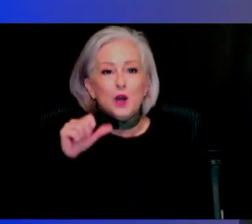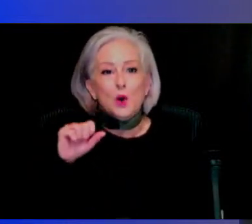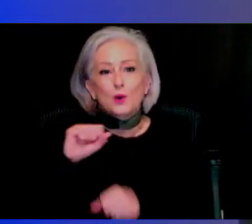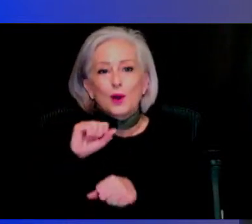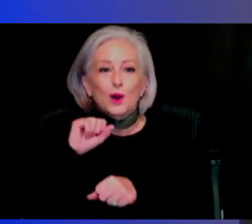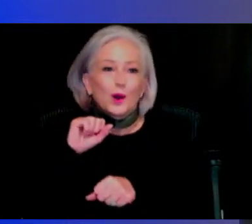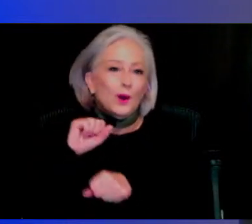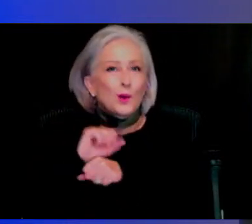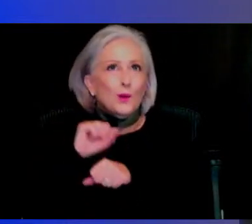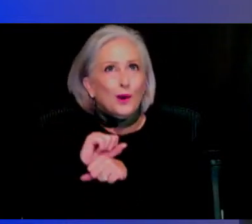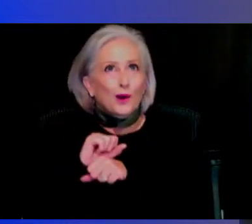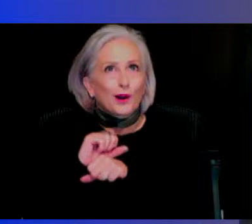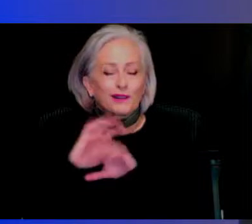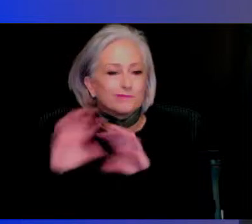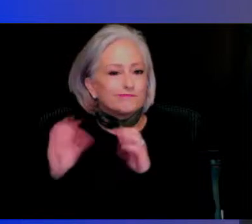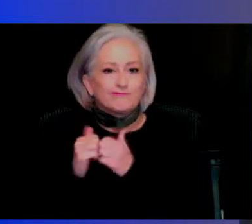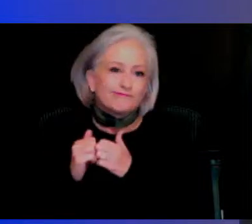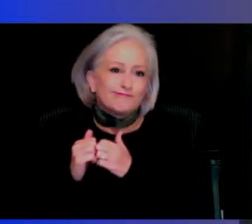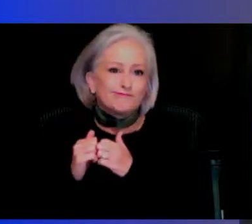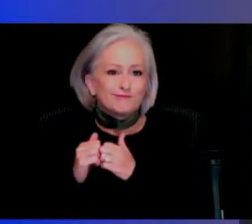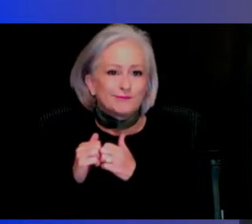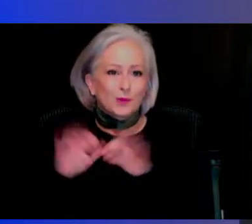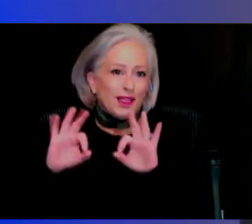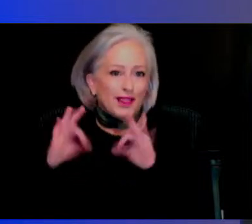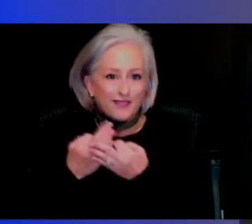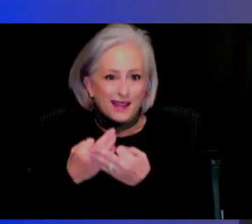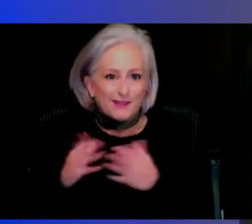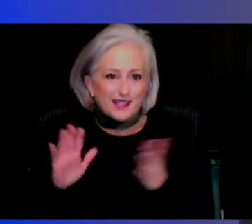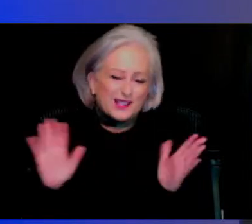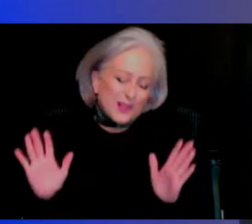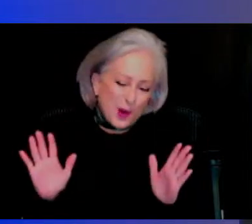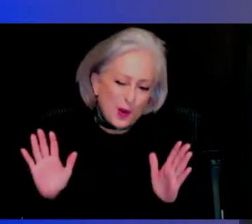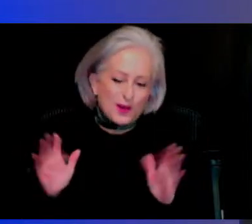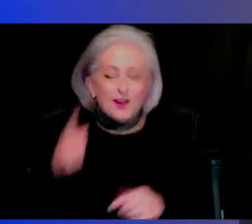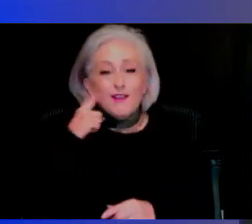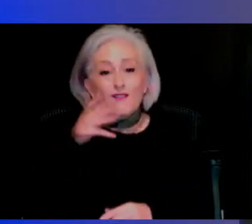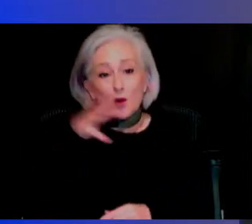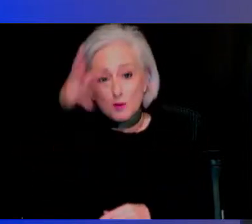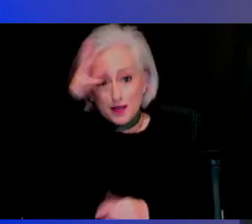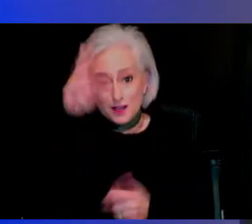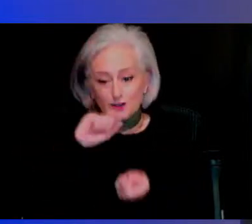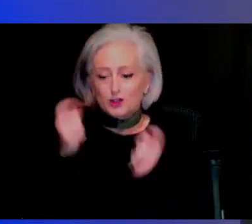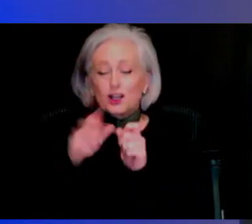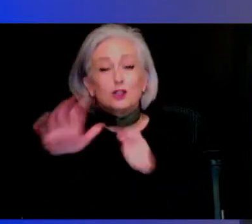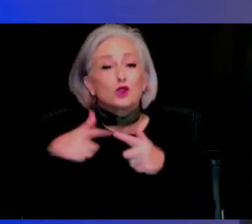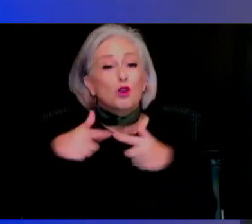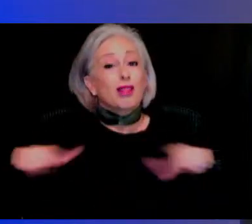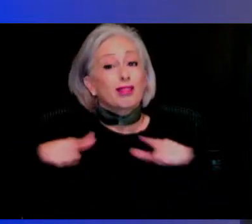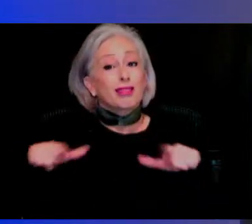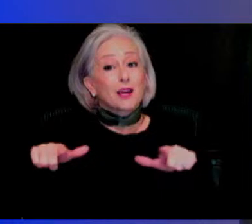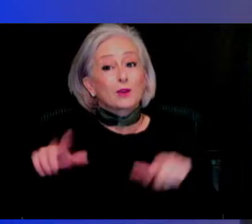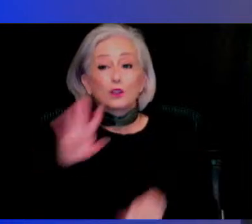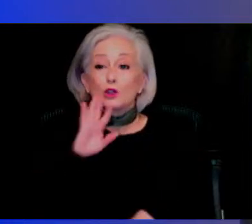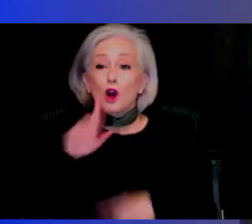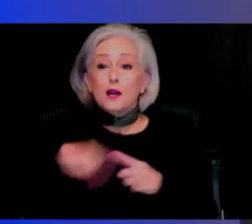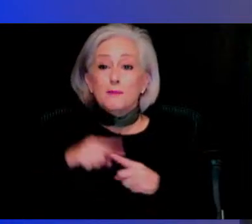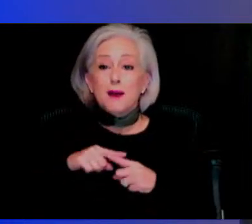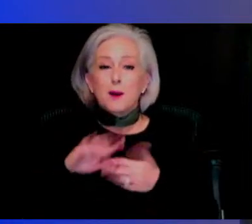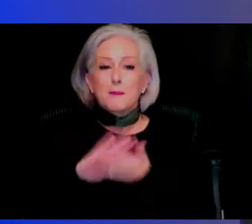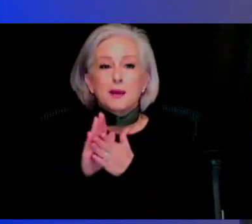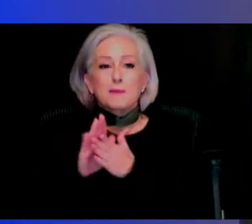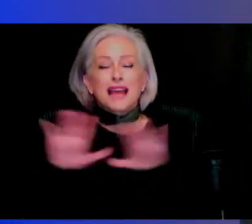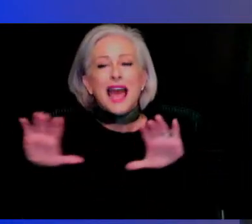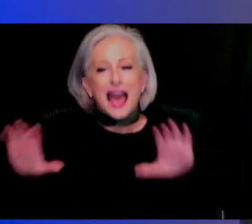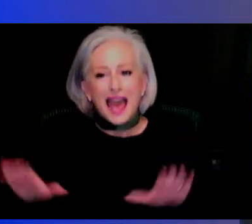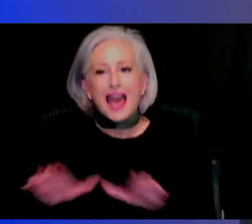to work out. Yeah, work So out. be active. So for parents, change your language. Talk about being active. We want our kids, we want us to be